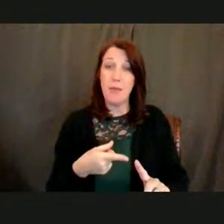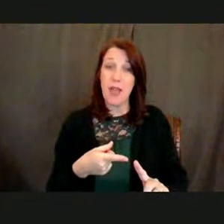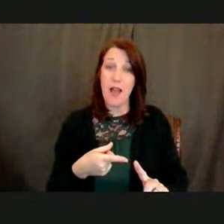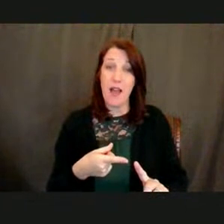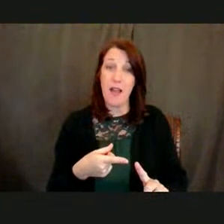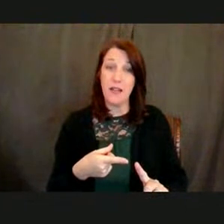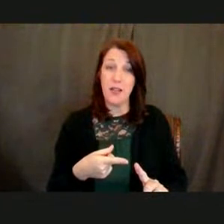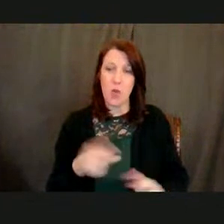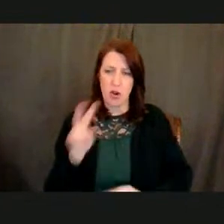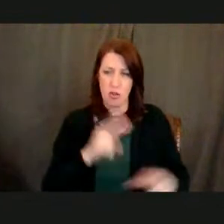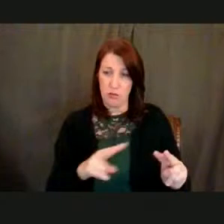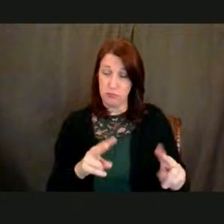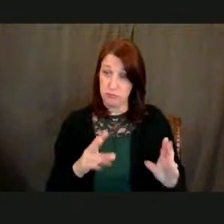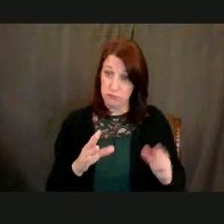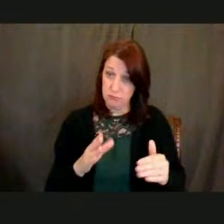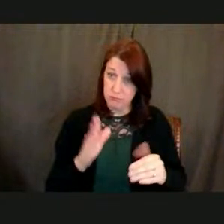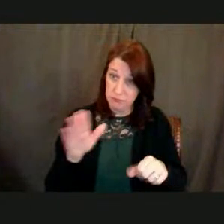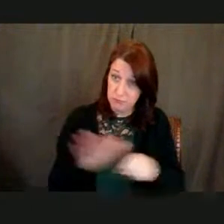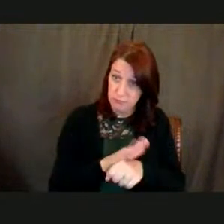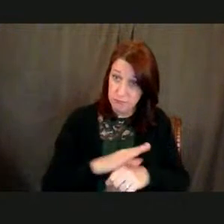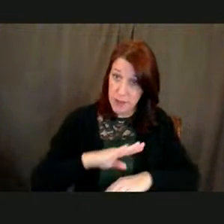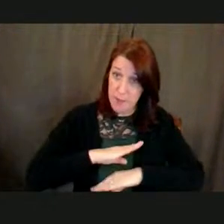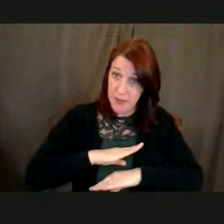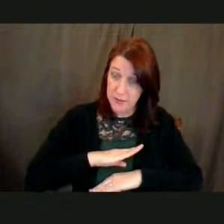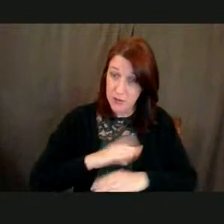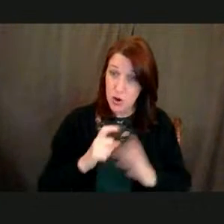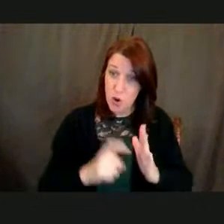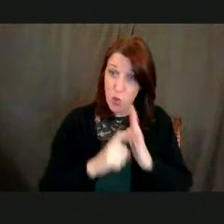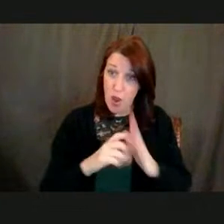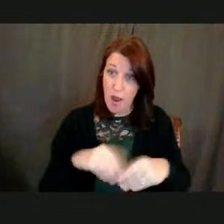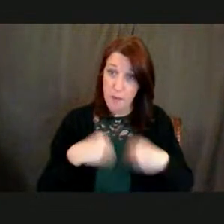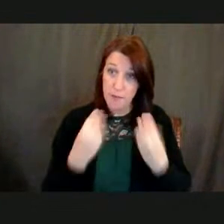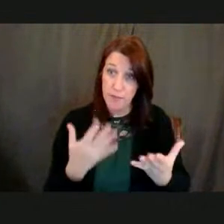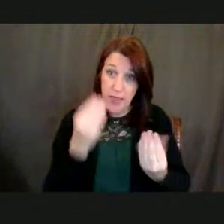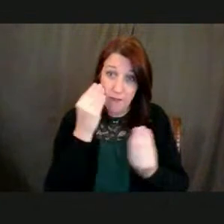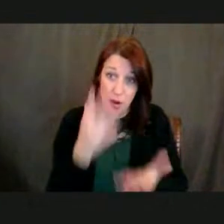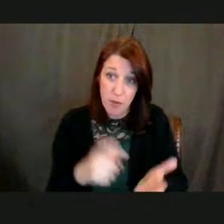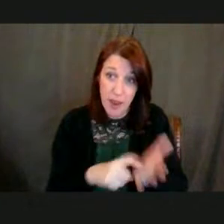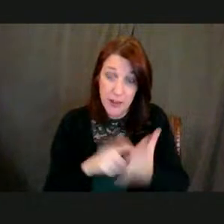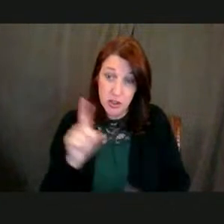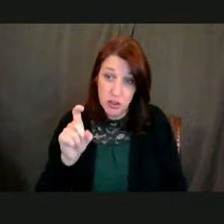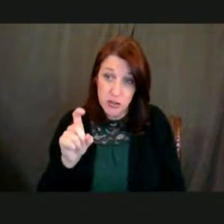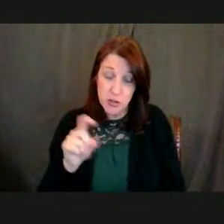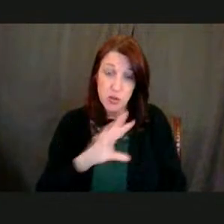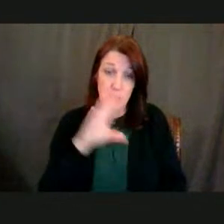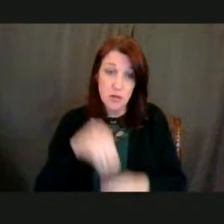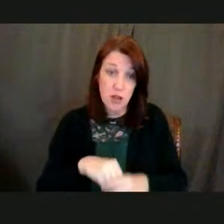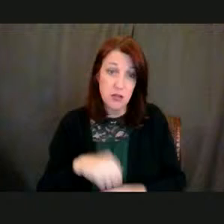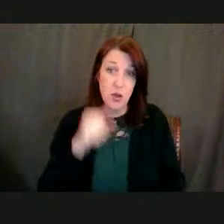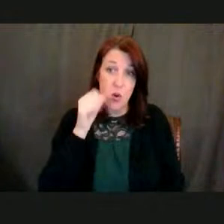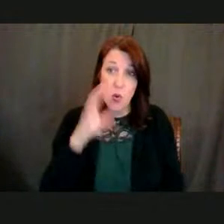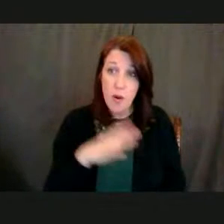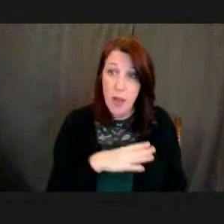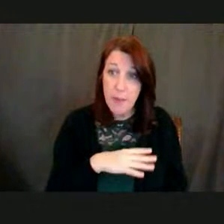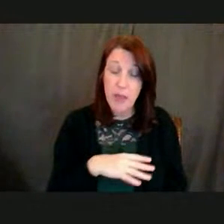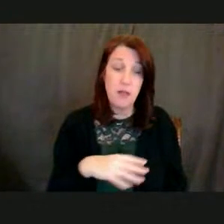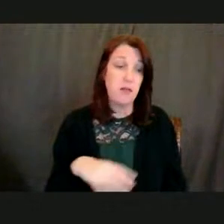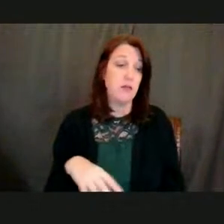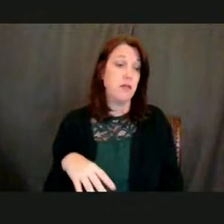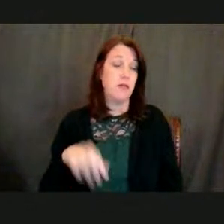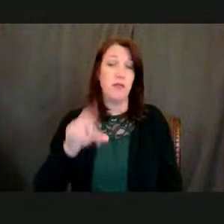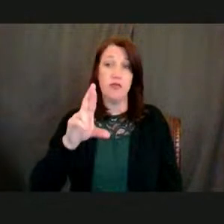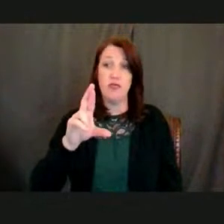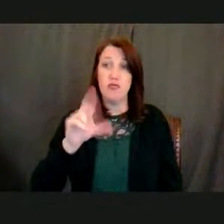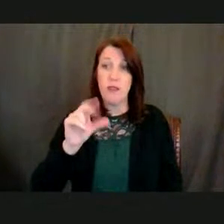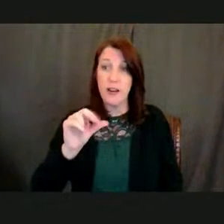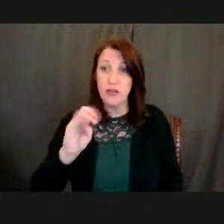is it complete? Did you provide the required information? Did you discuss inclusion of women, racial and ethnic minorities, and